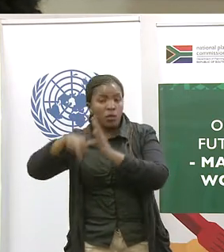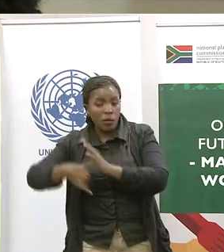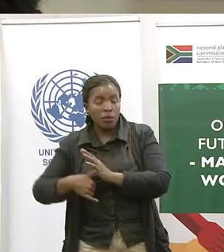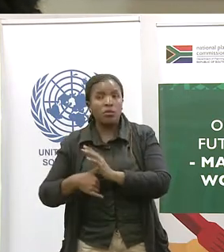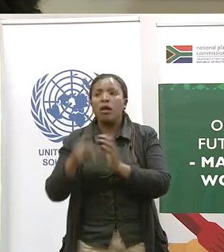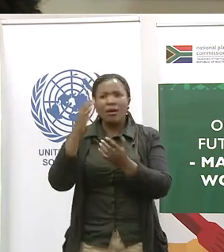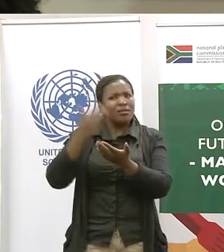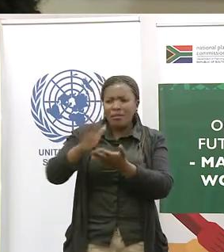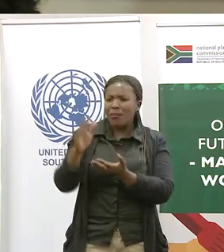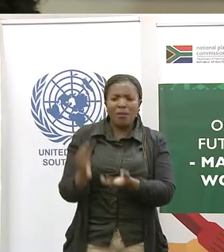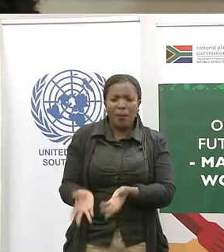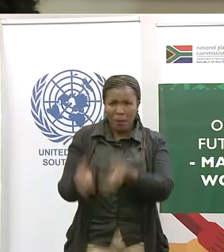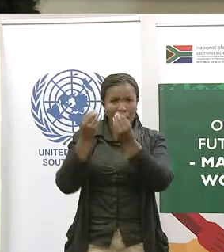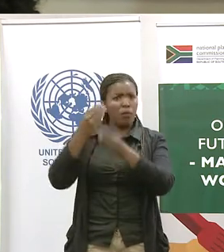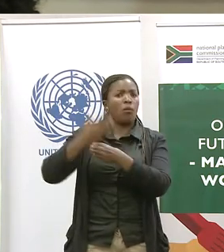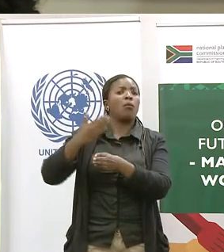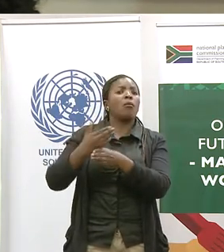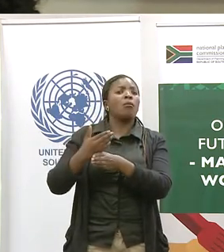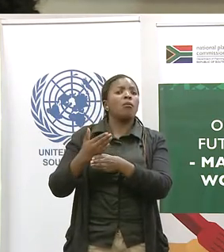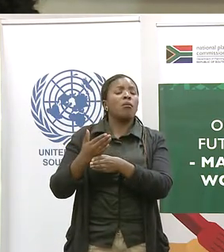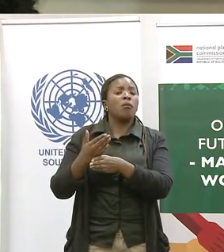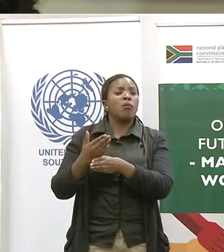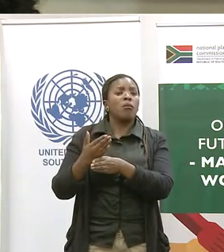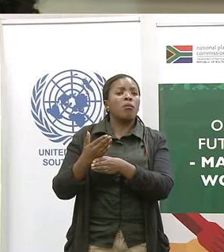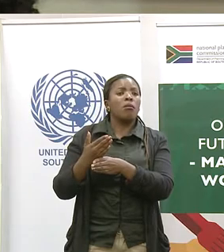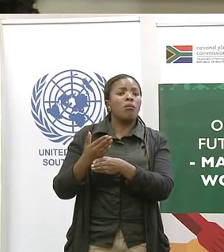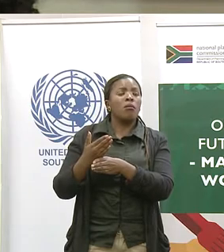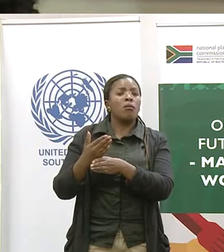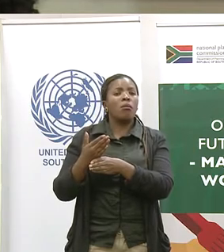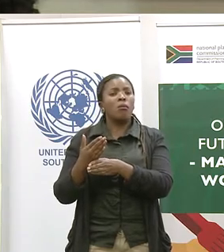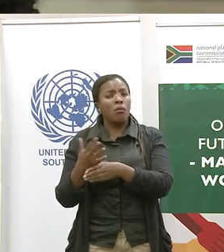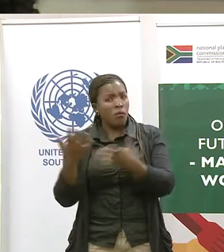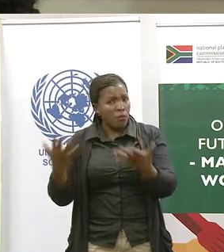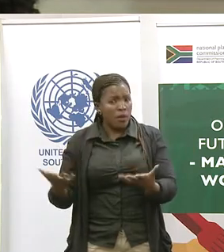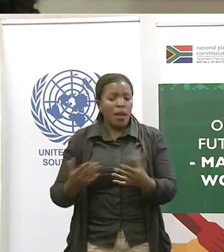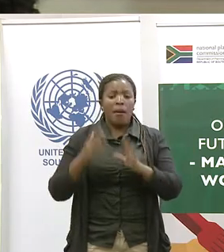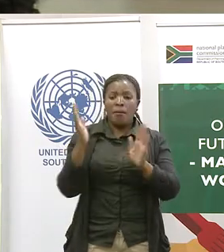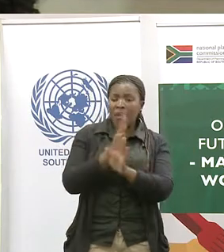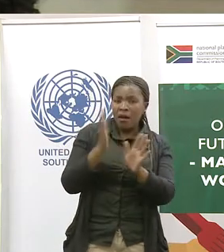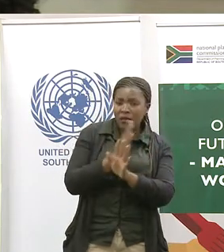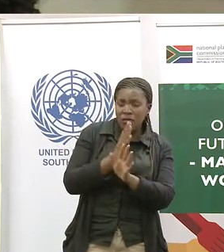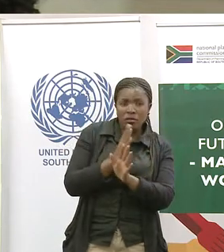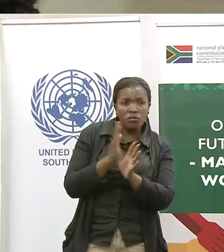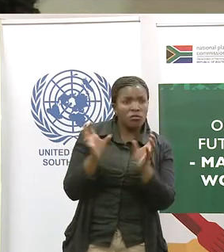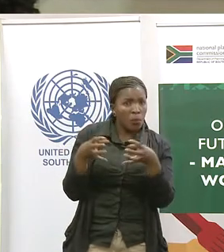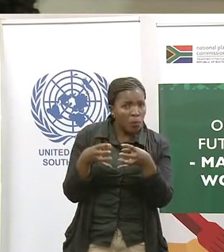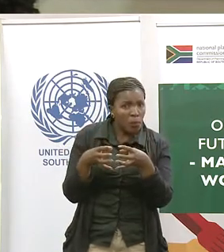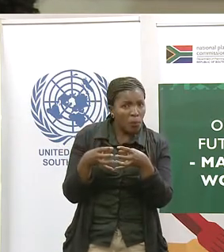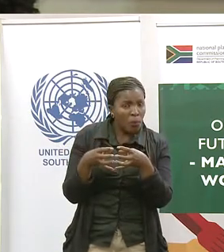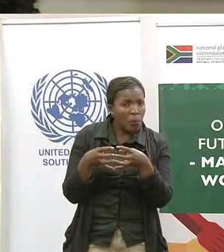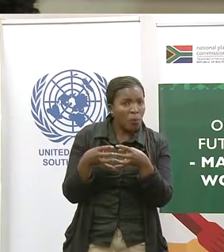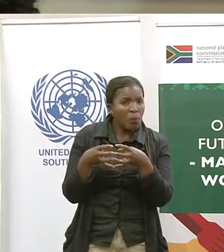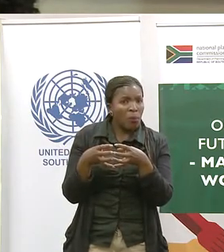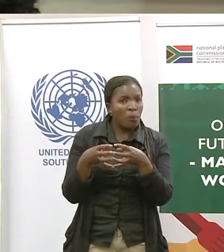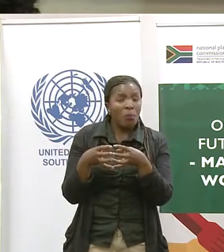on, and yet, leave aside the state, in the private sector, it is